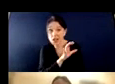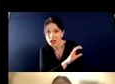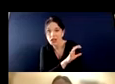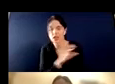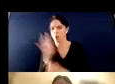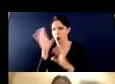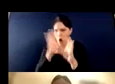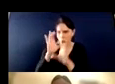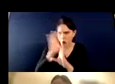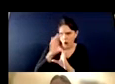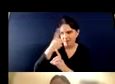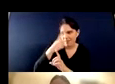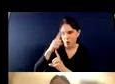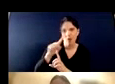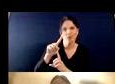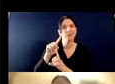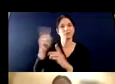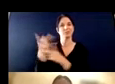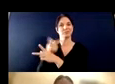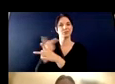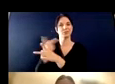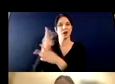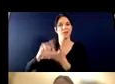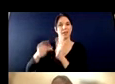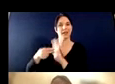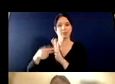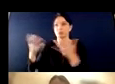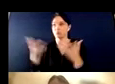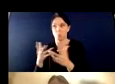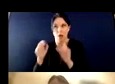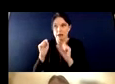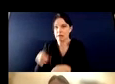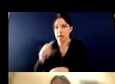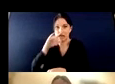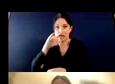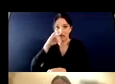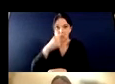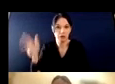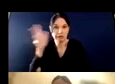your child's hearing. In other words, what can they hear? What can they not hear?